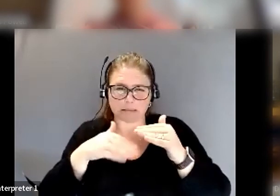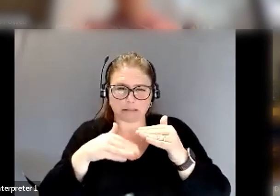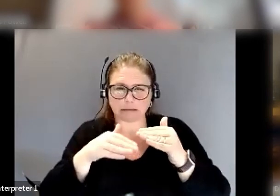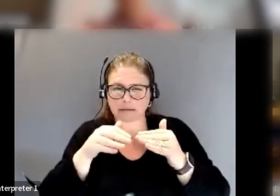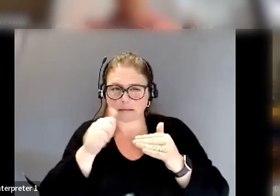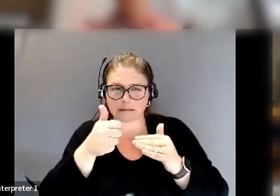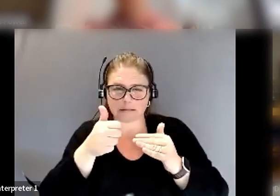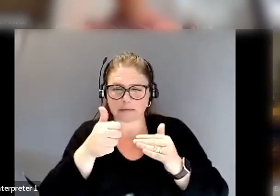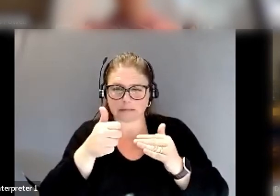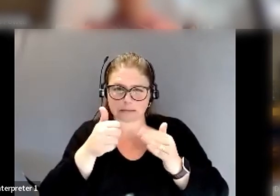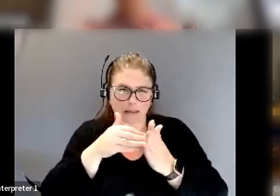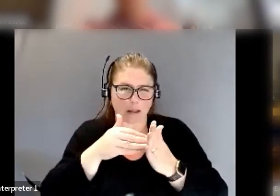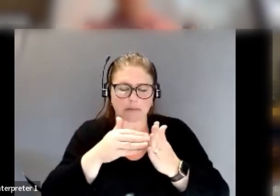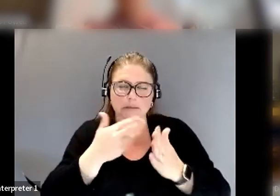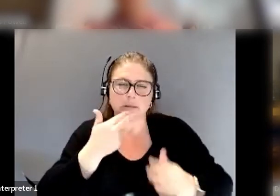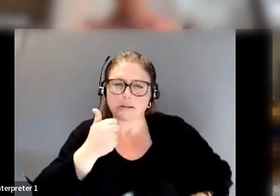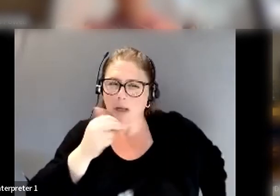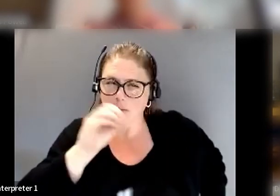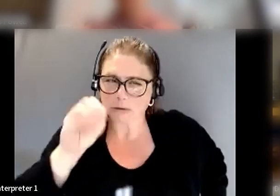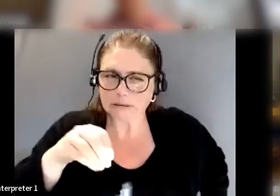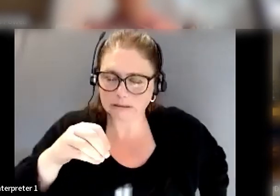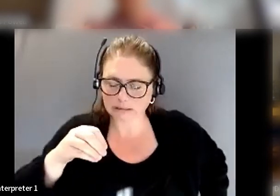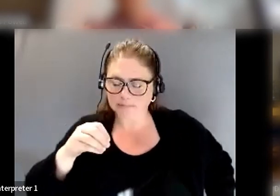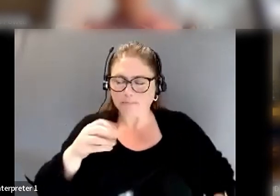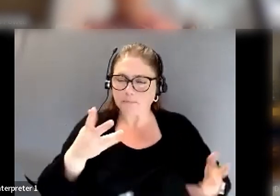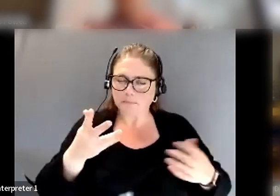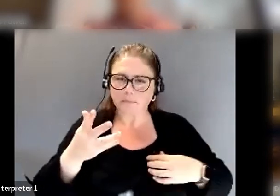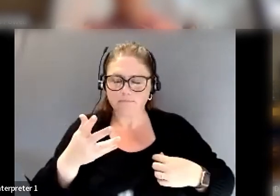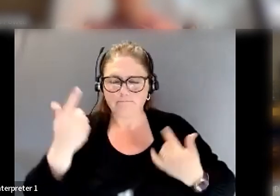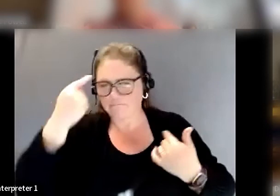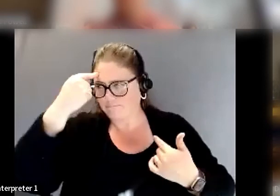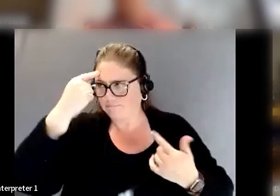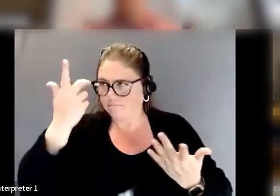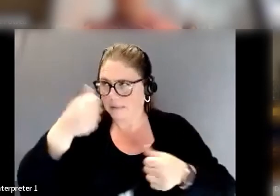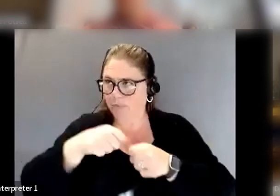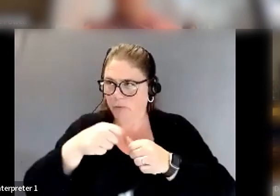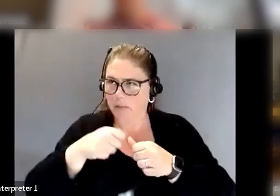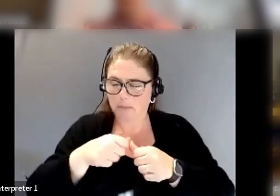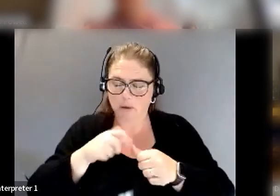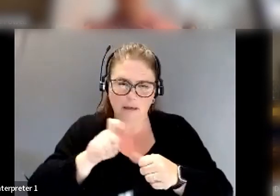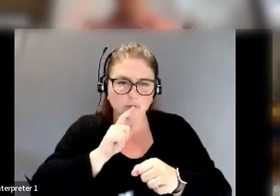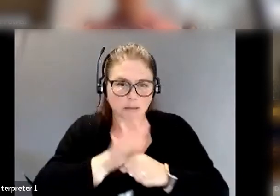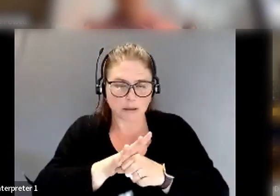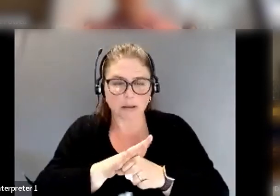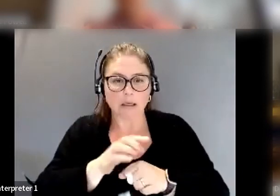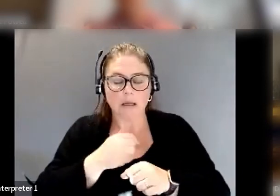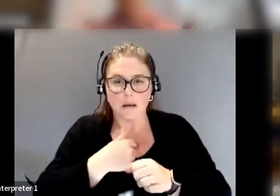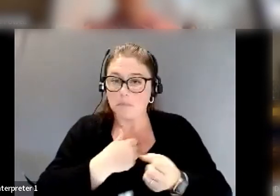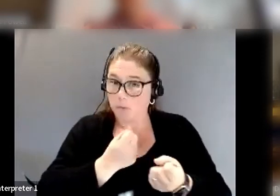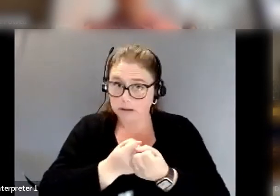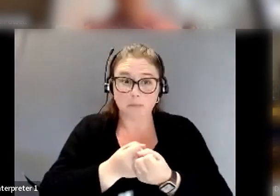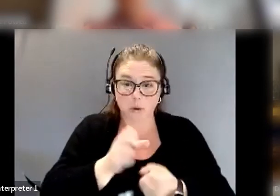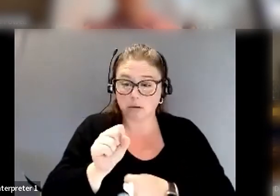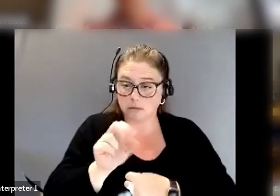small portion of that. And I'd have to confirm, it's just not coming to me right now, but we definitely support with Shred claims. And the